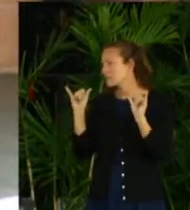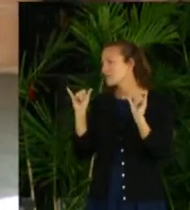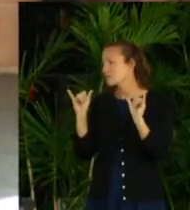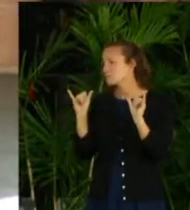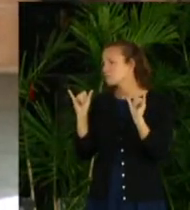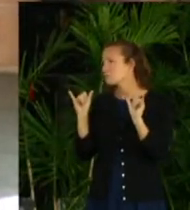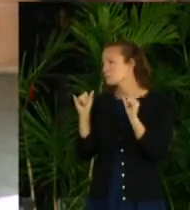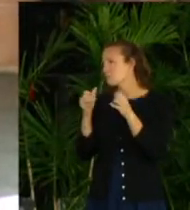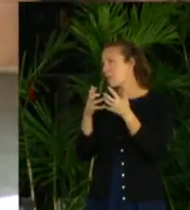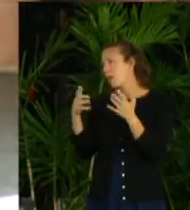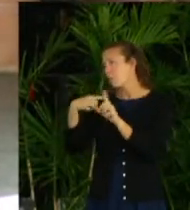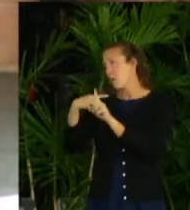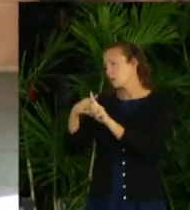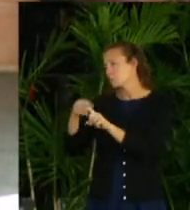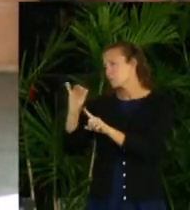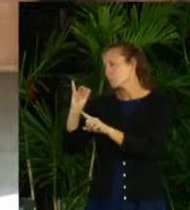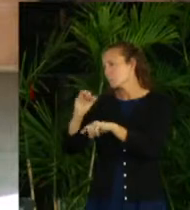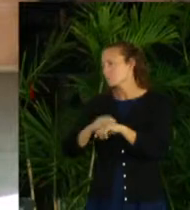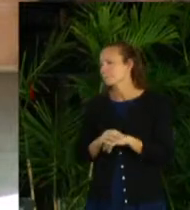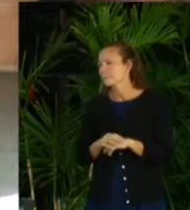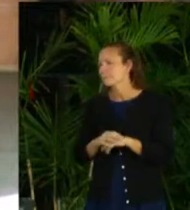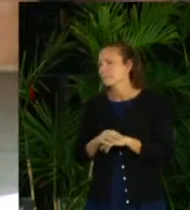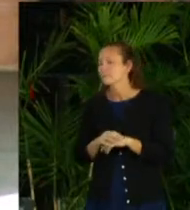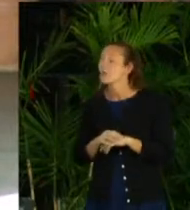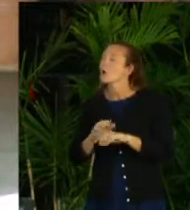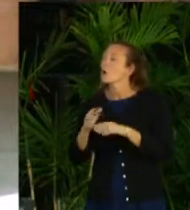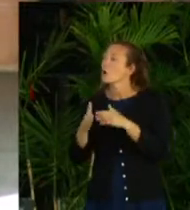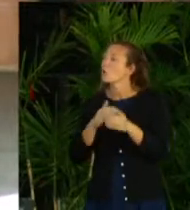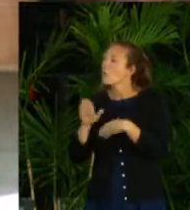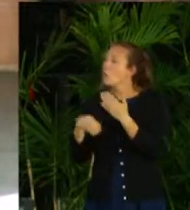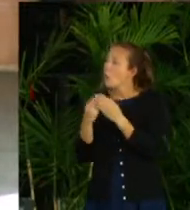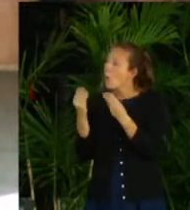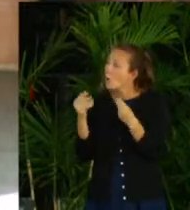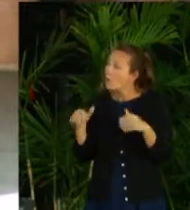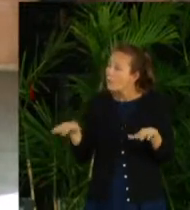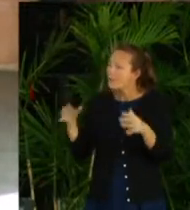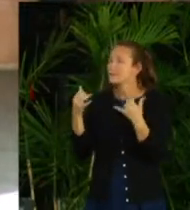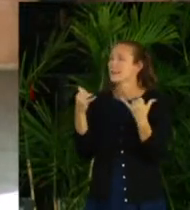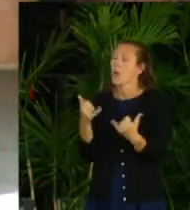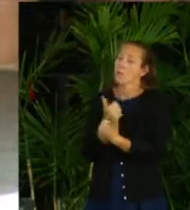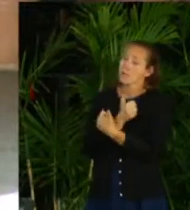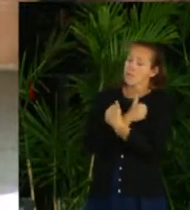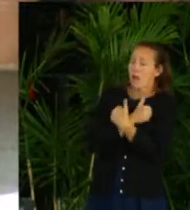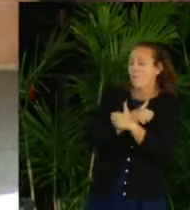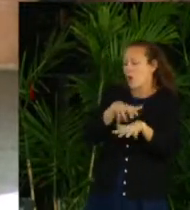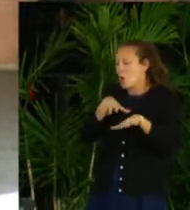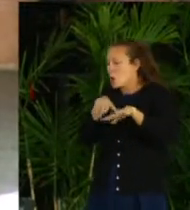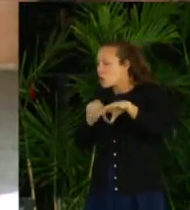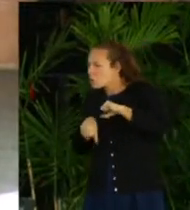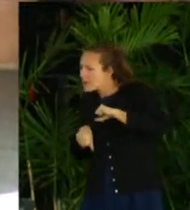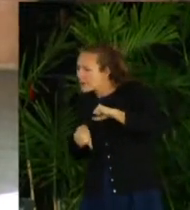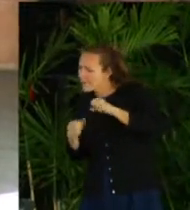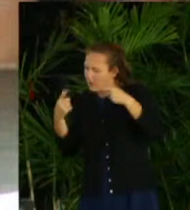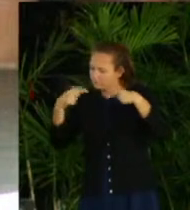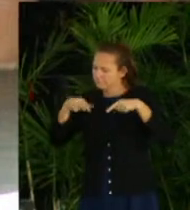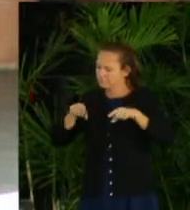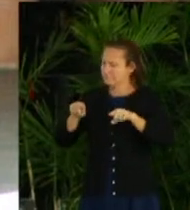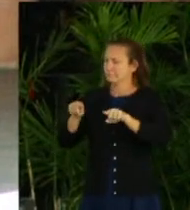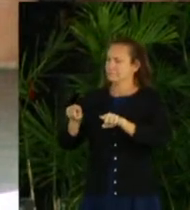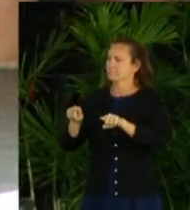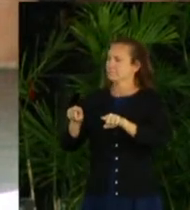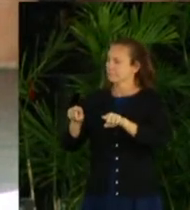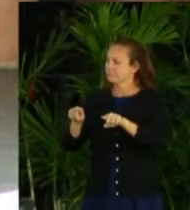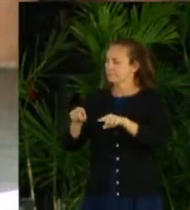fair. And though in all lands love is now mingled with grief, it grows perhaps the